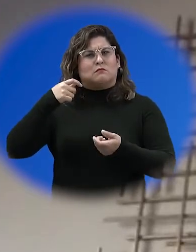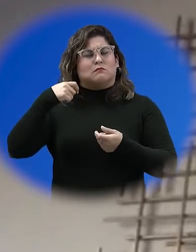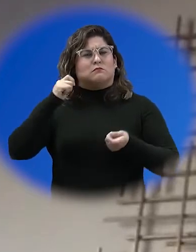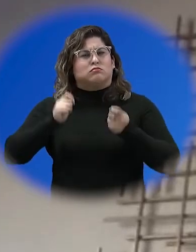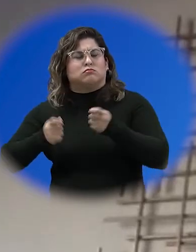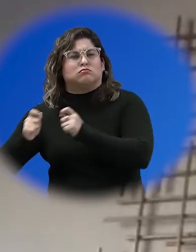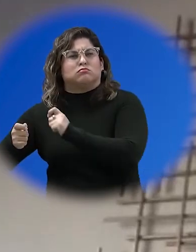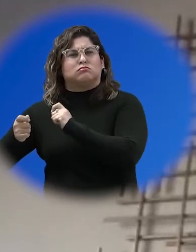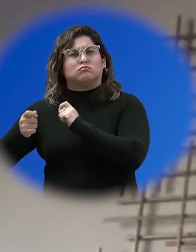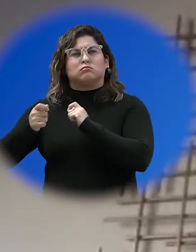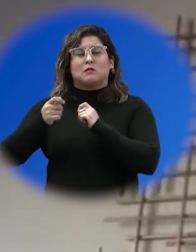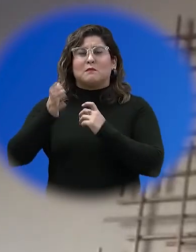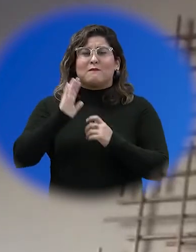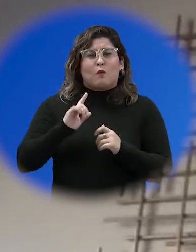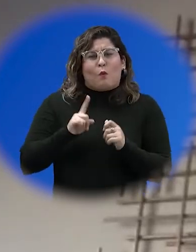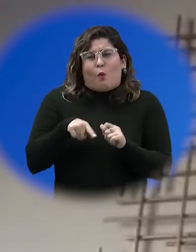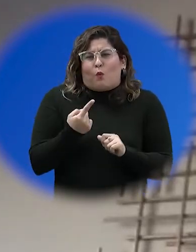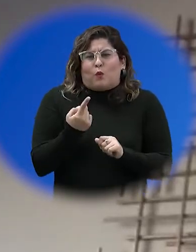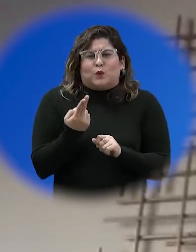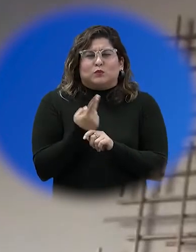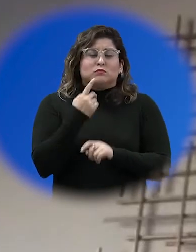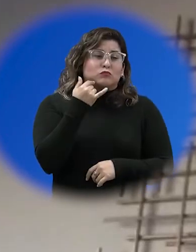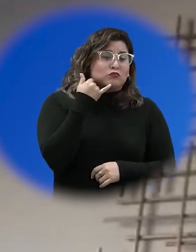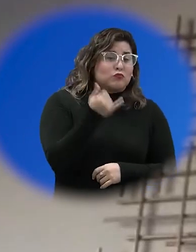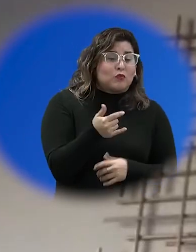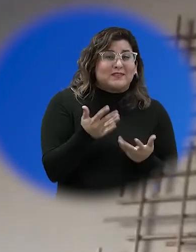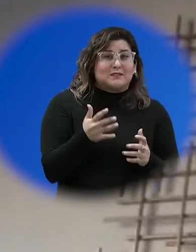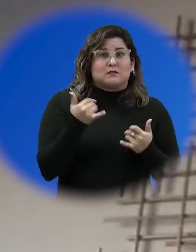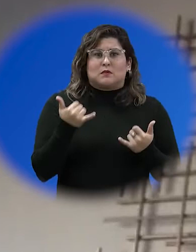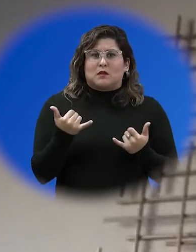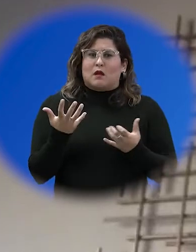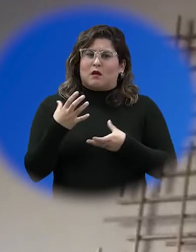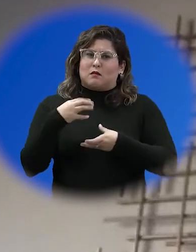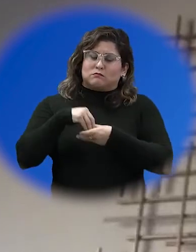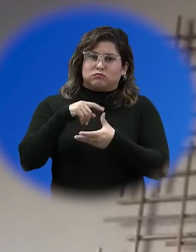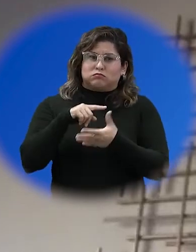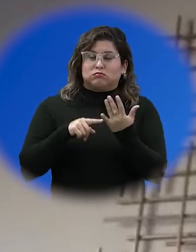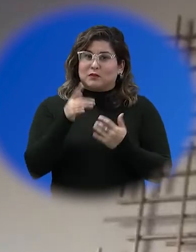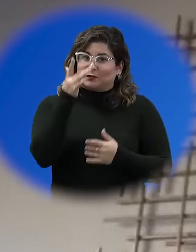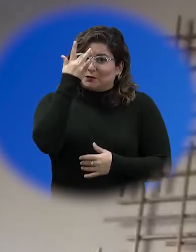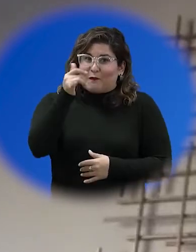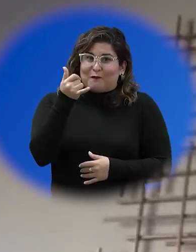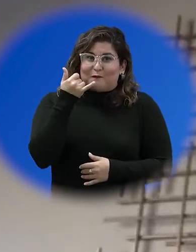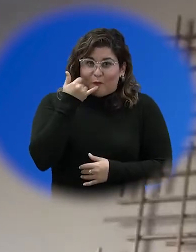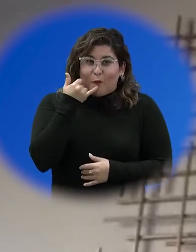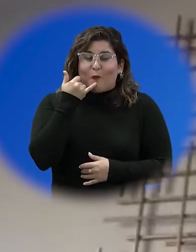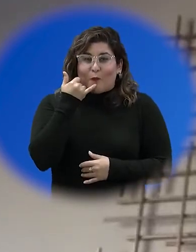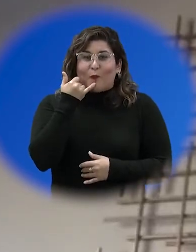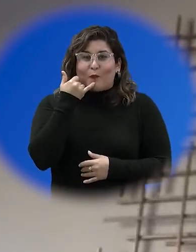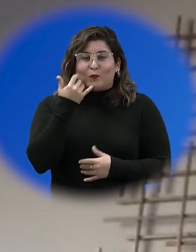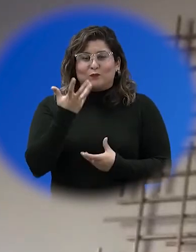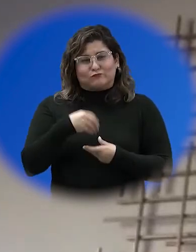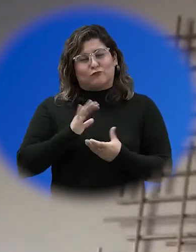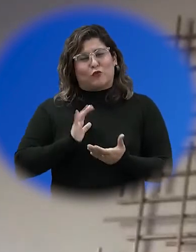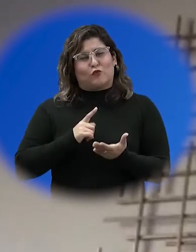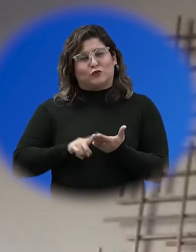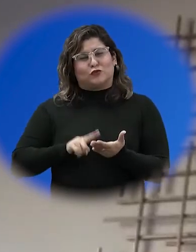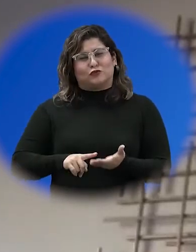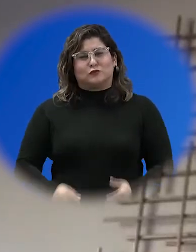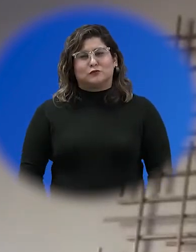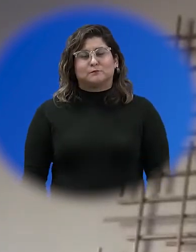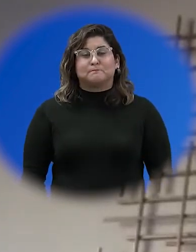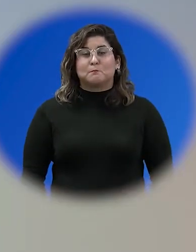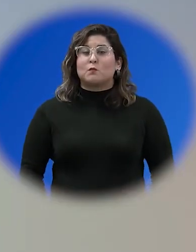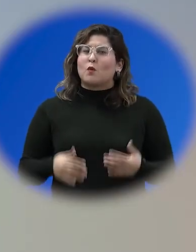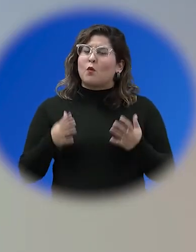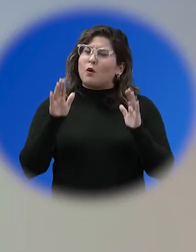time it's really evolved from a single-use device that's calling someone to a smartphone technology, and so we've really infused that smartphone into